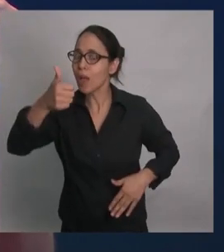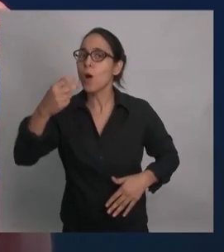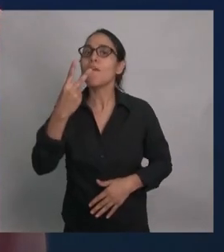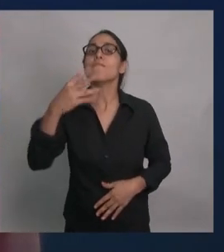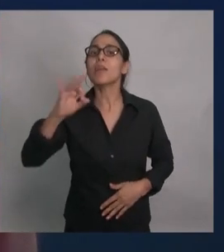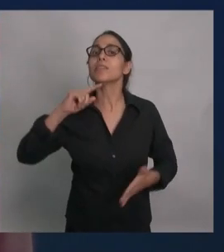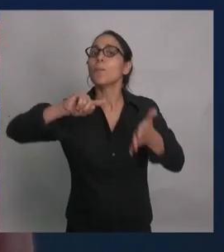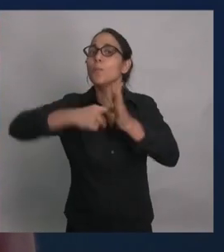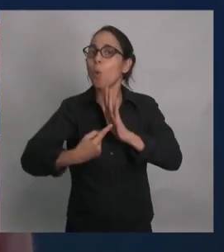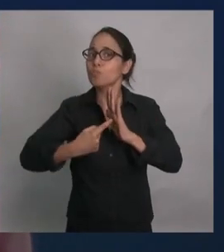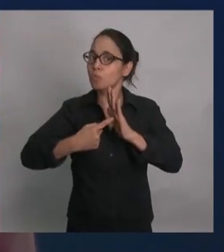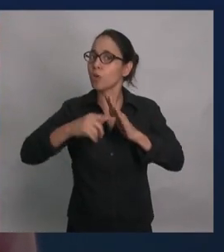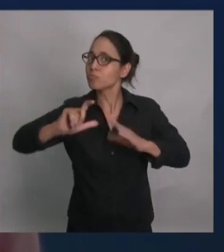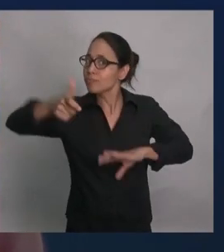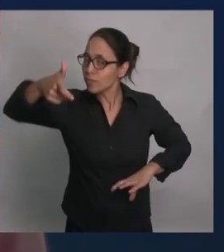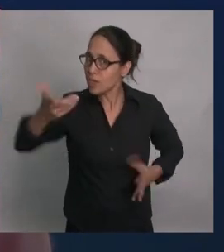as Frente Amplio.